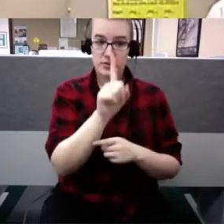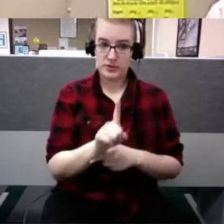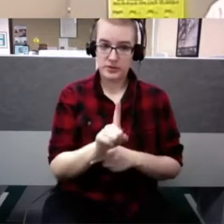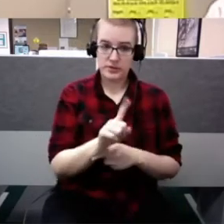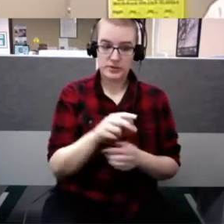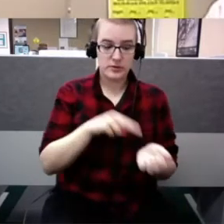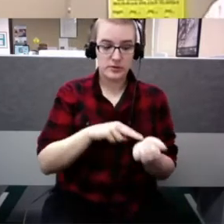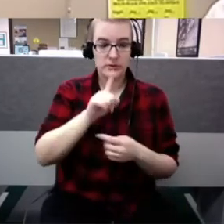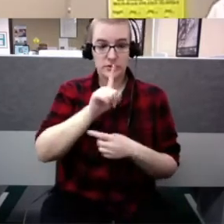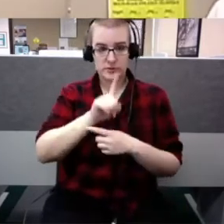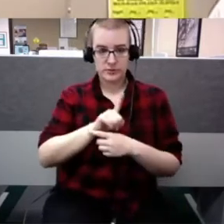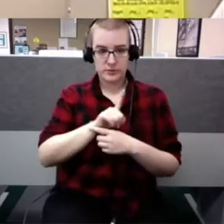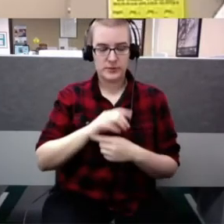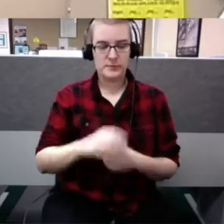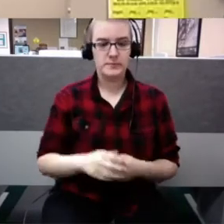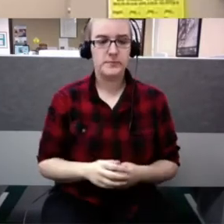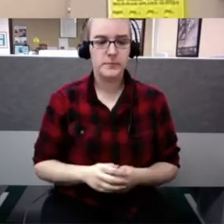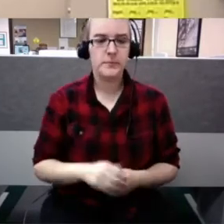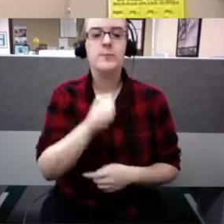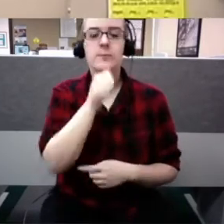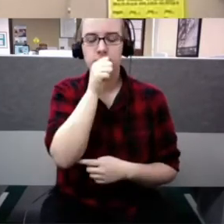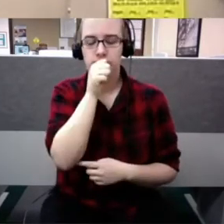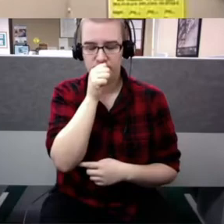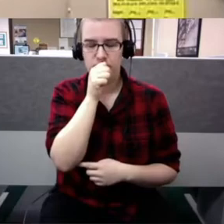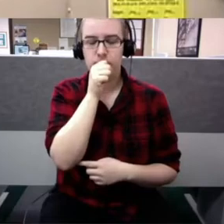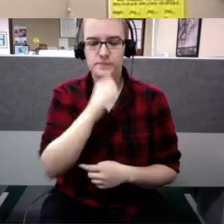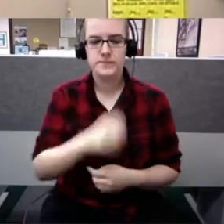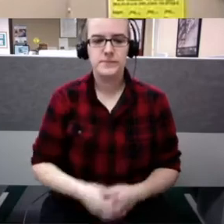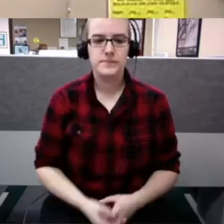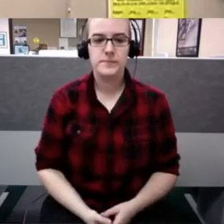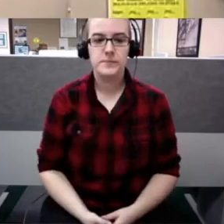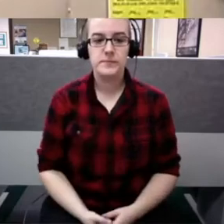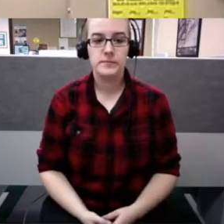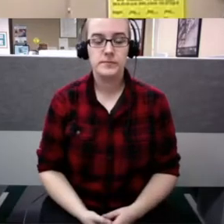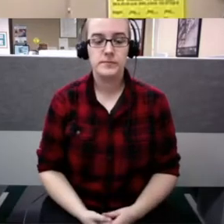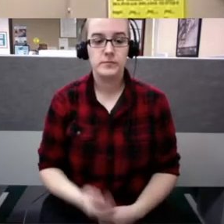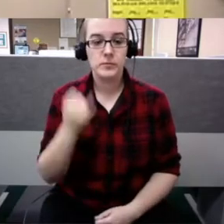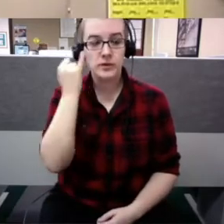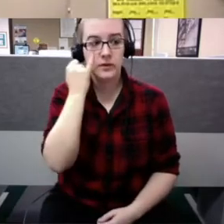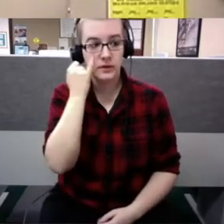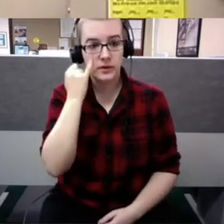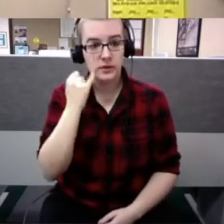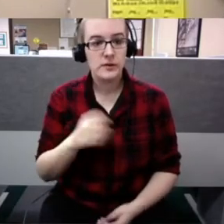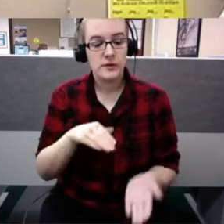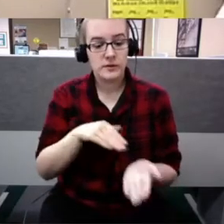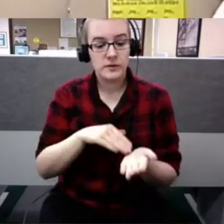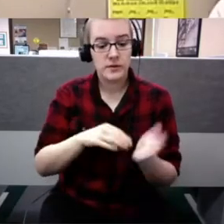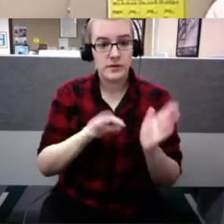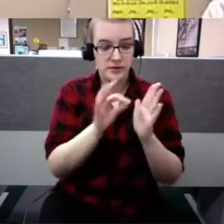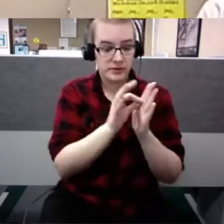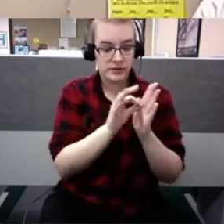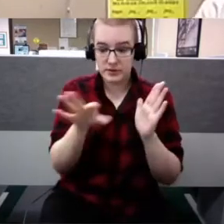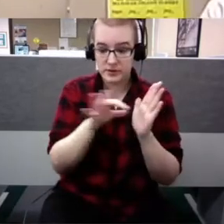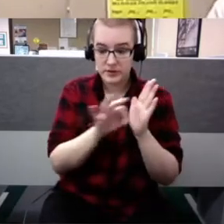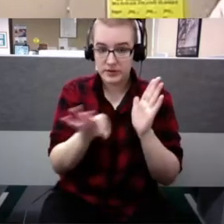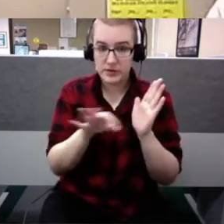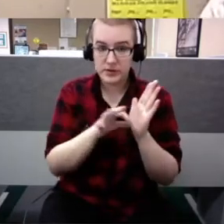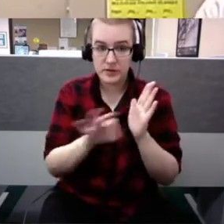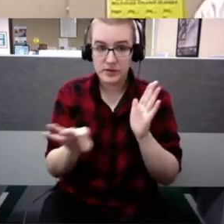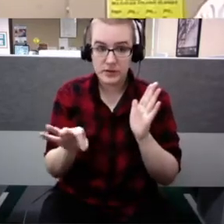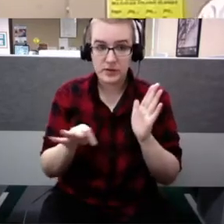very modest and very private. If the doctor does remove any tissue during these